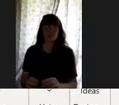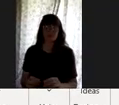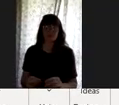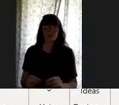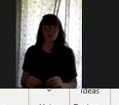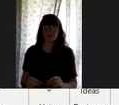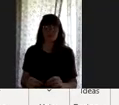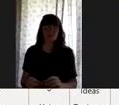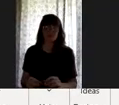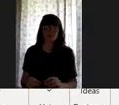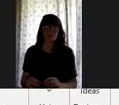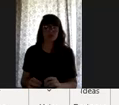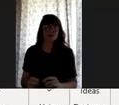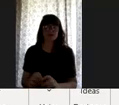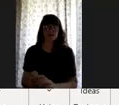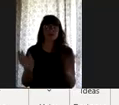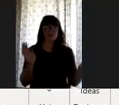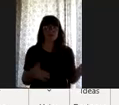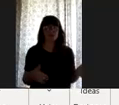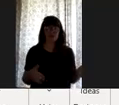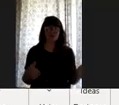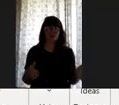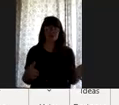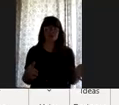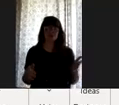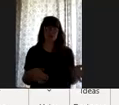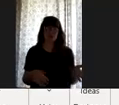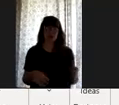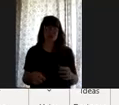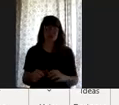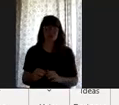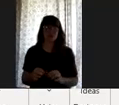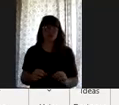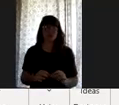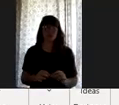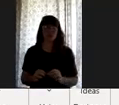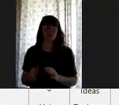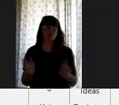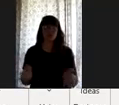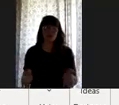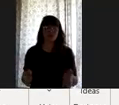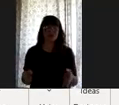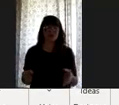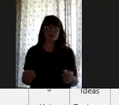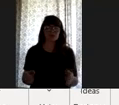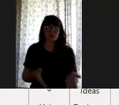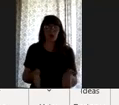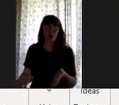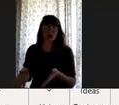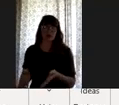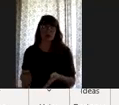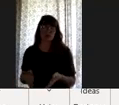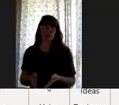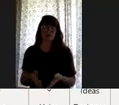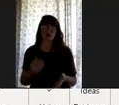Okay. Okay, so positionally righteous in Christ. Your experience, so you are